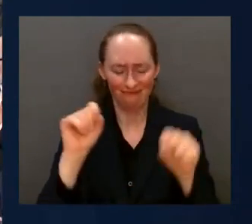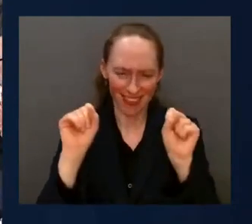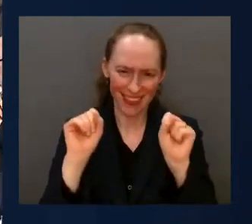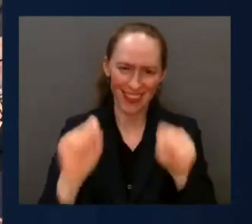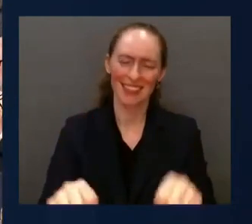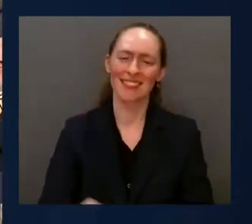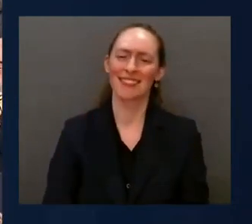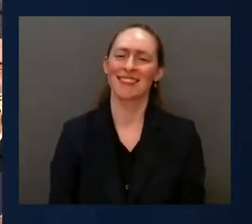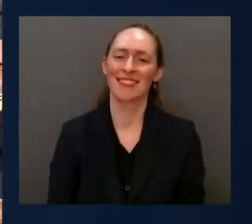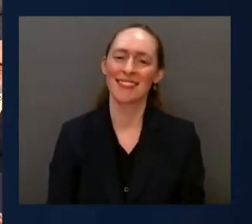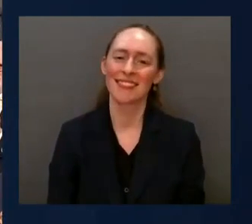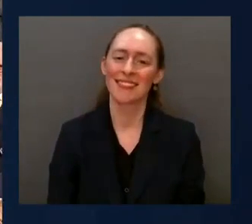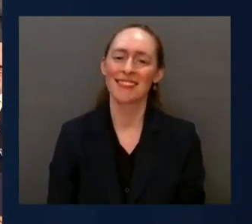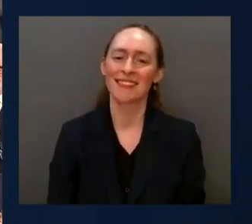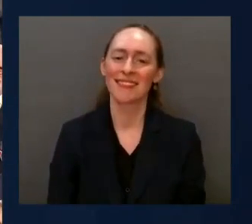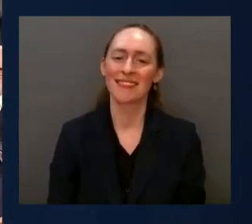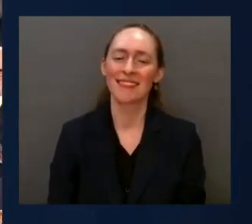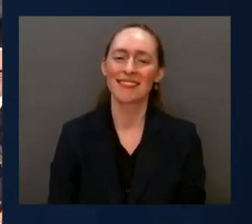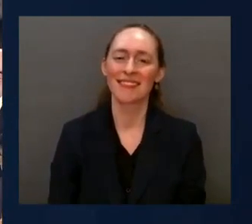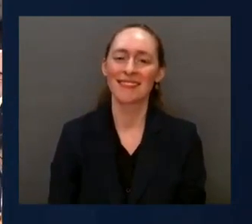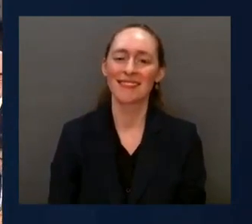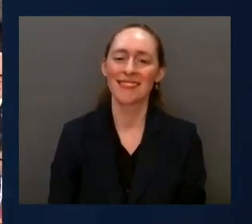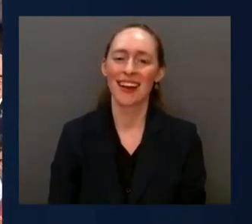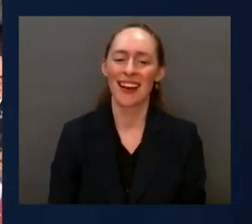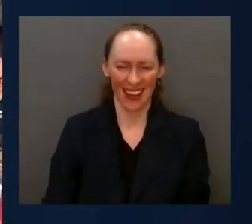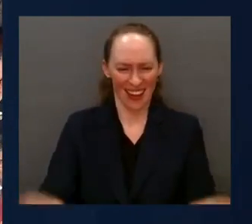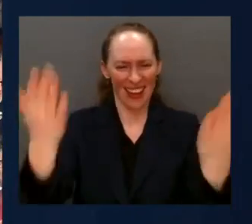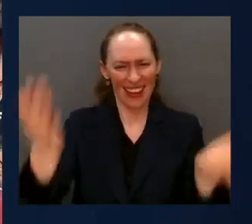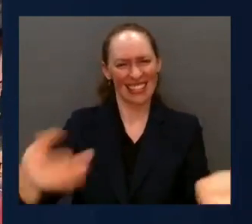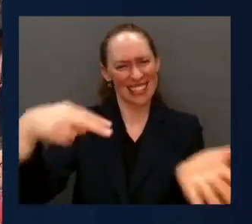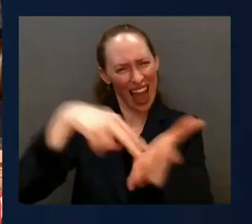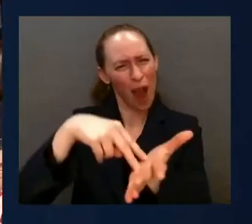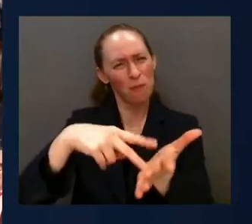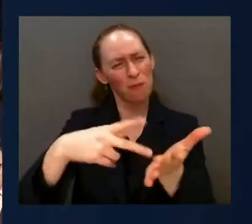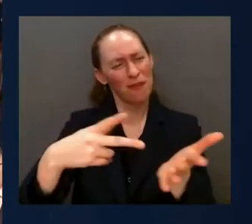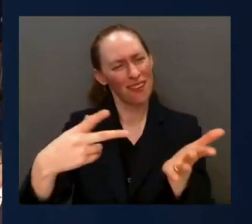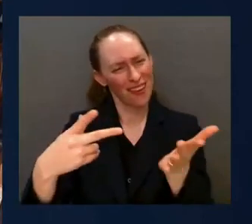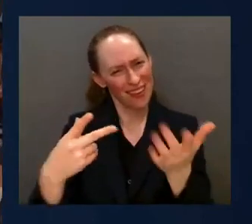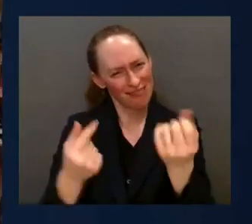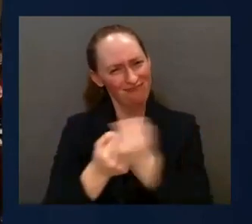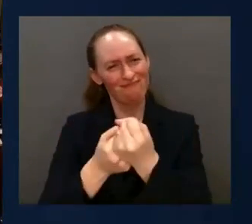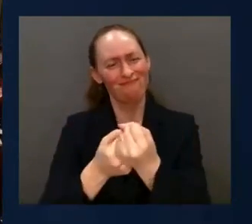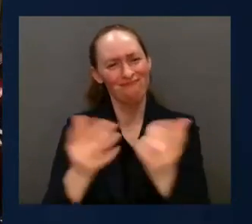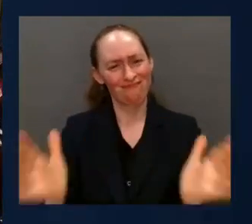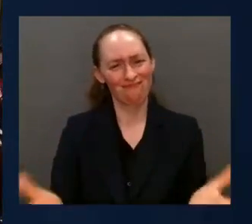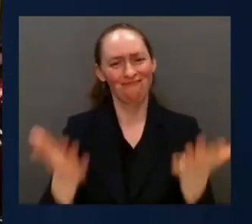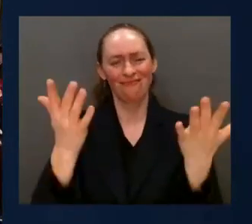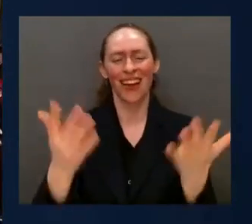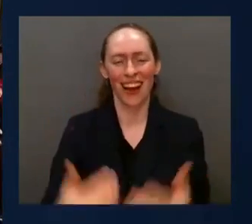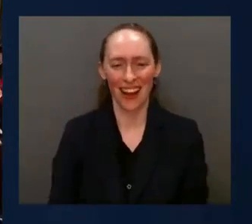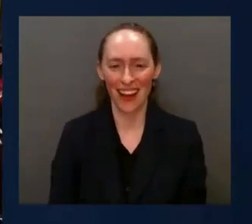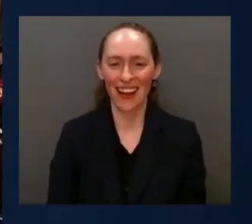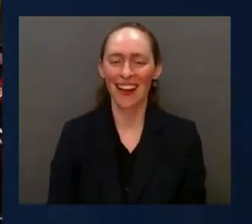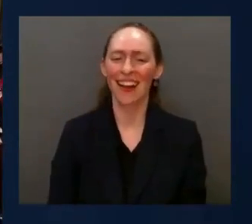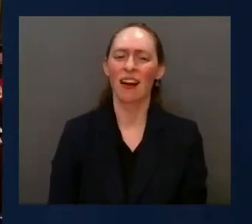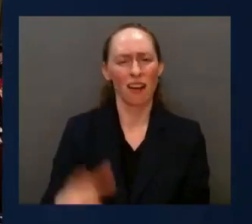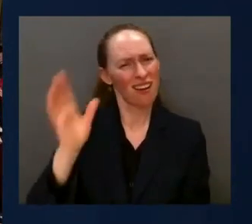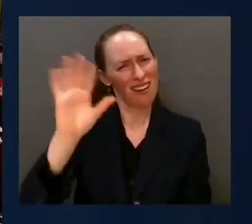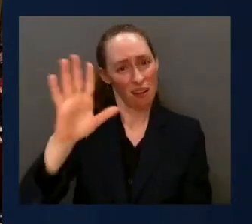Stand up and show them. We'll not cut Social Security. We will not cut Medicare.